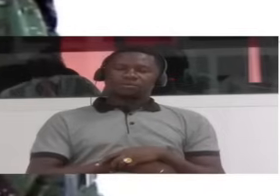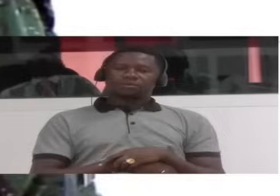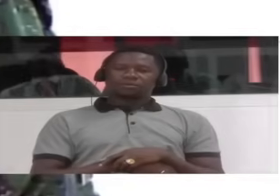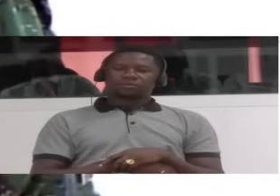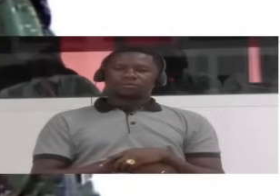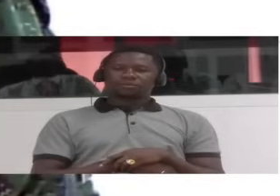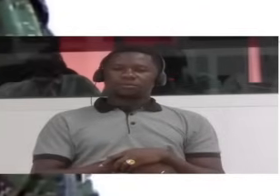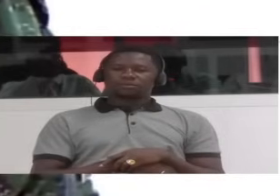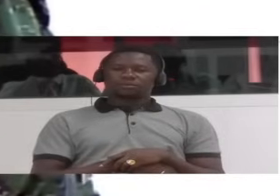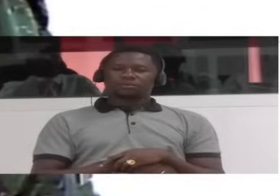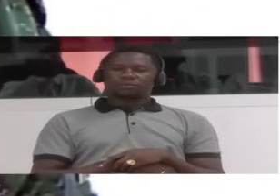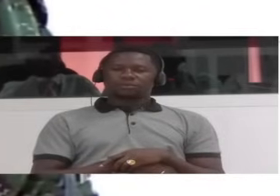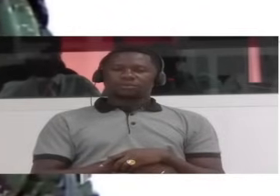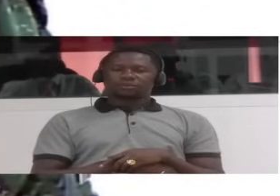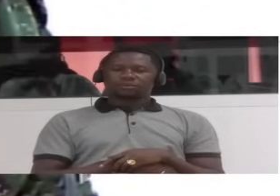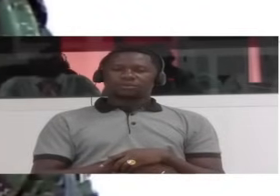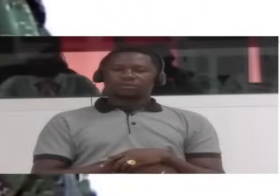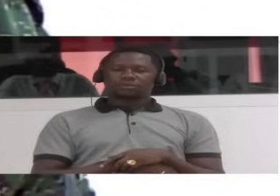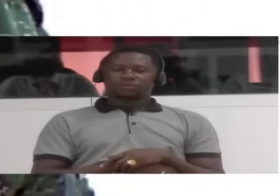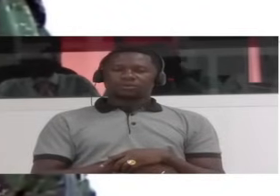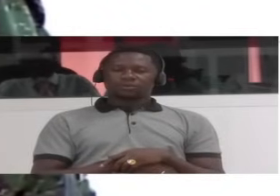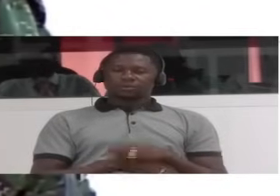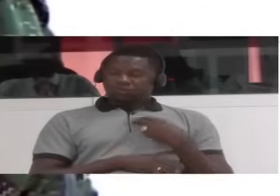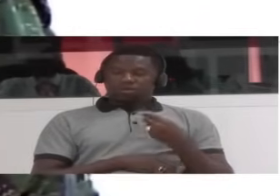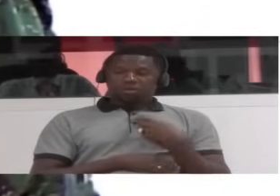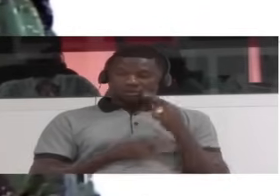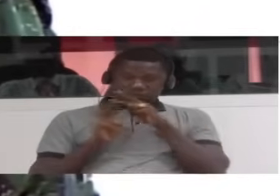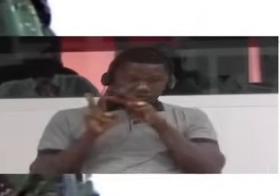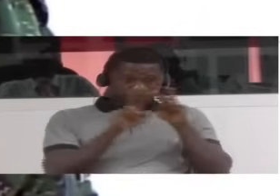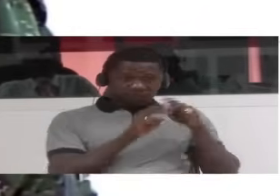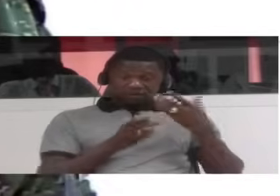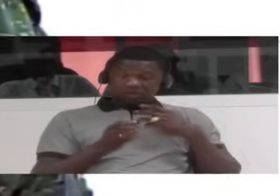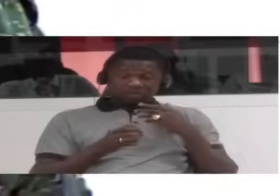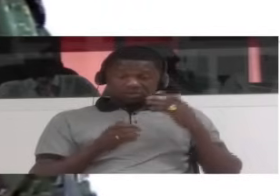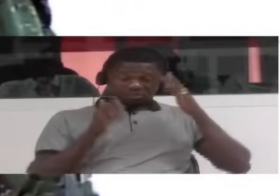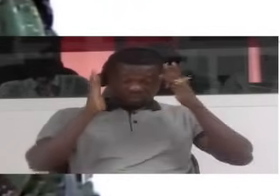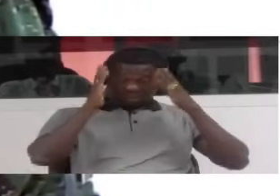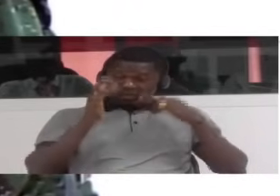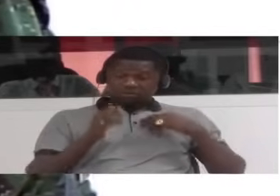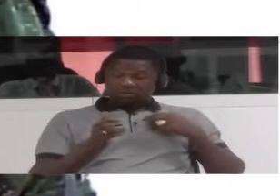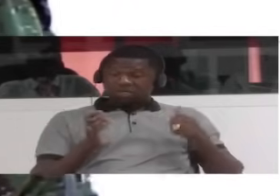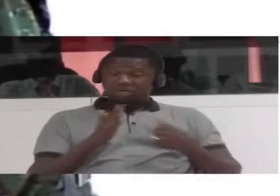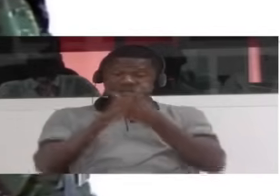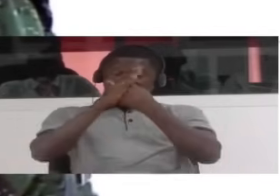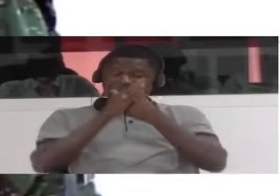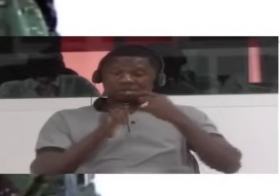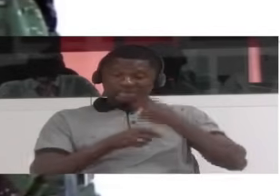No, we were looking for if there are any insurgencies coming inside or any other